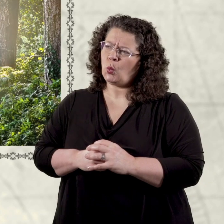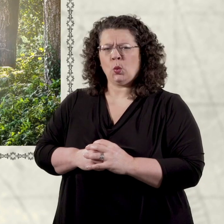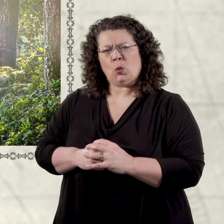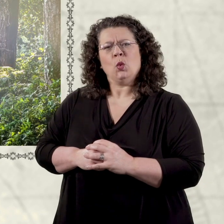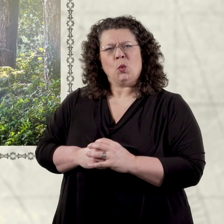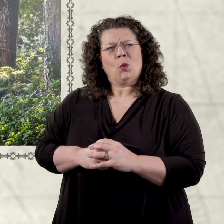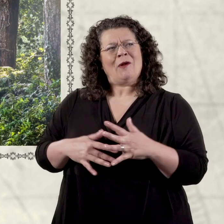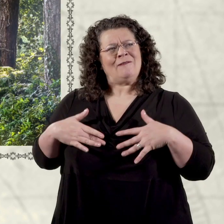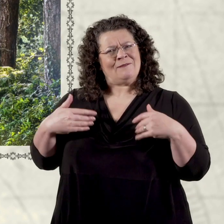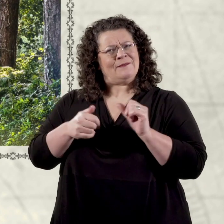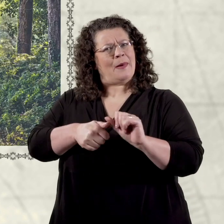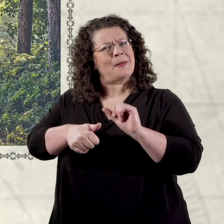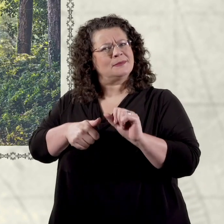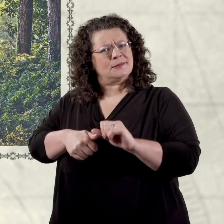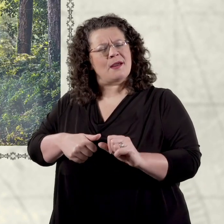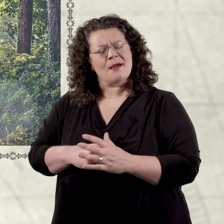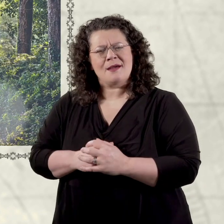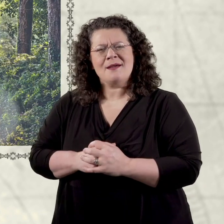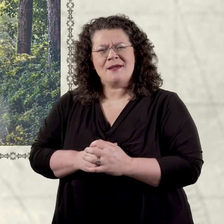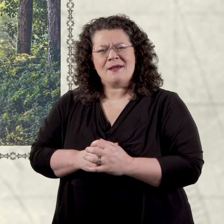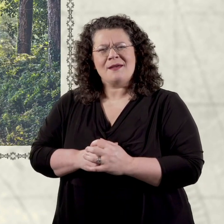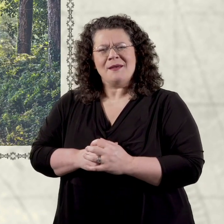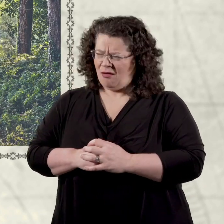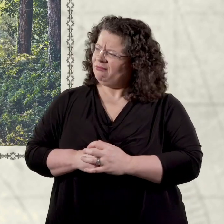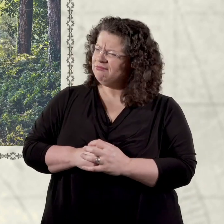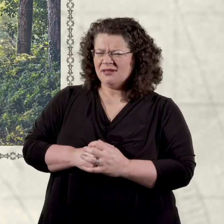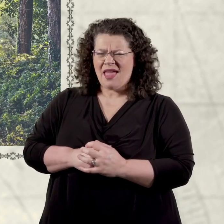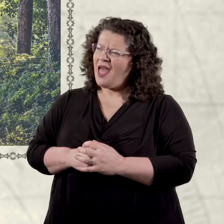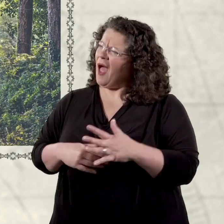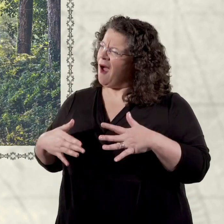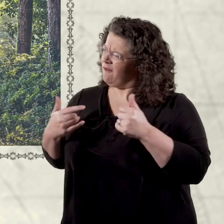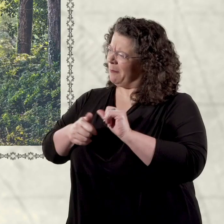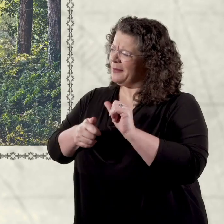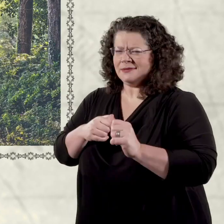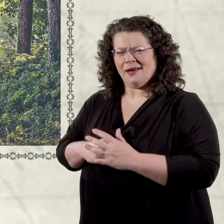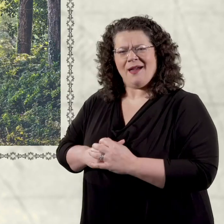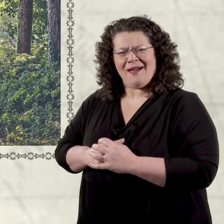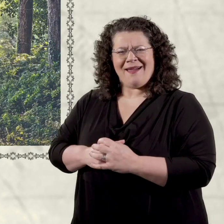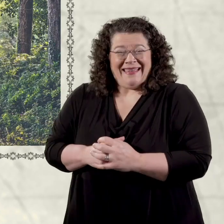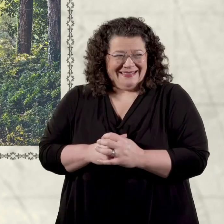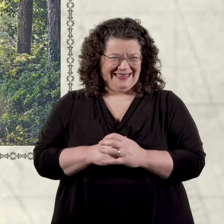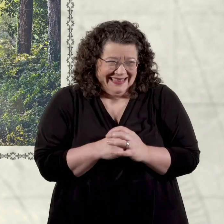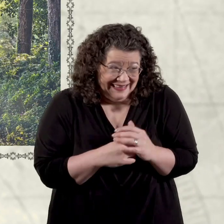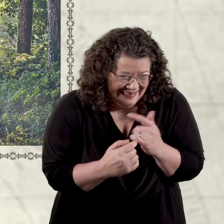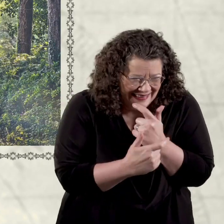think I'm feeling a bit better. Yes, I think I do.